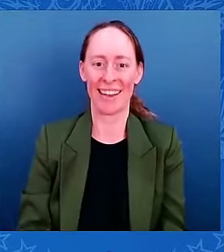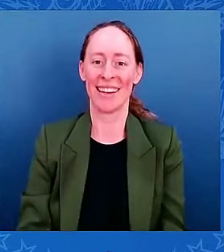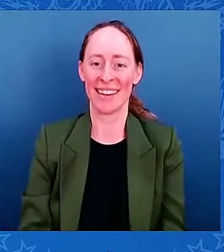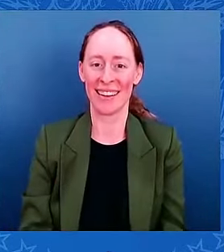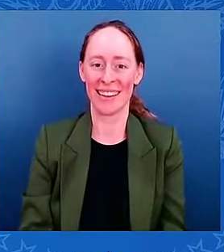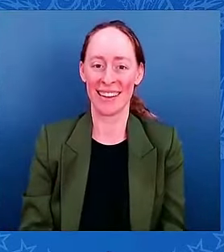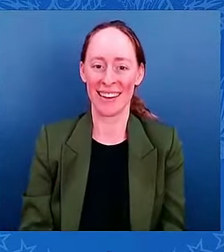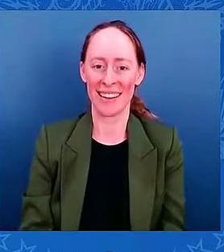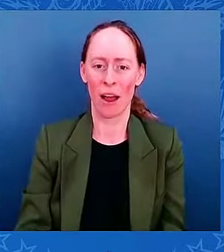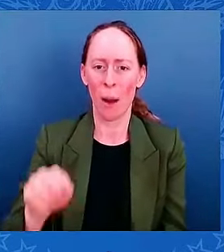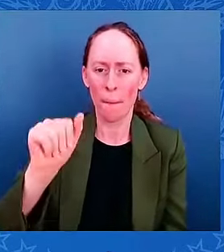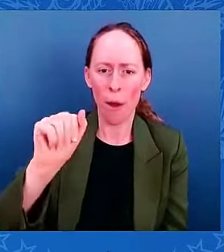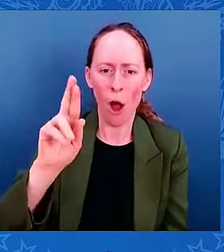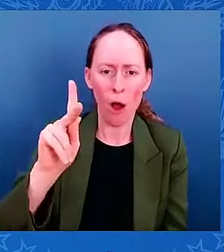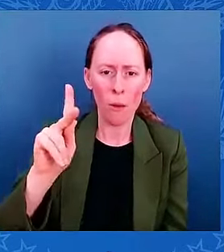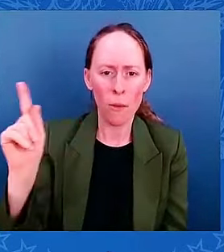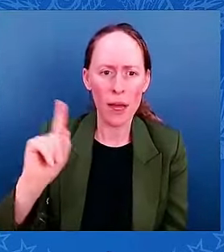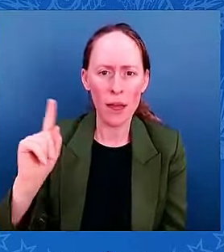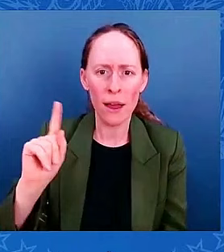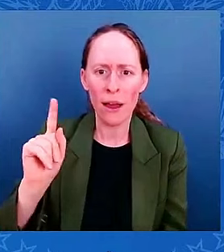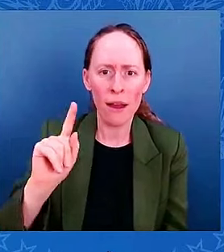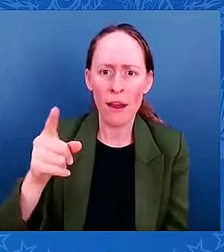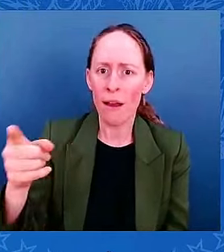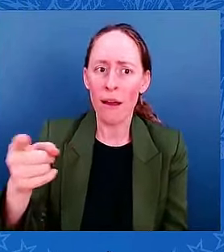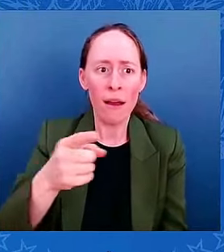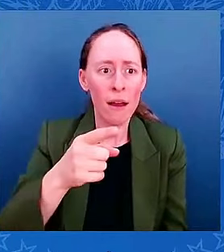right. I tease him.